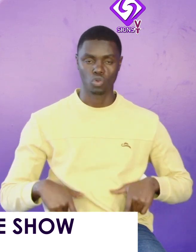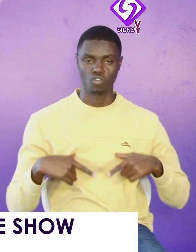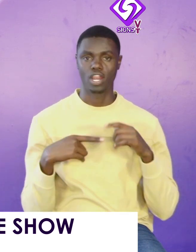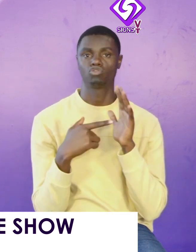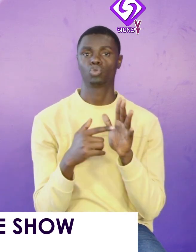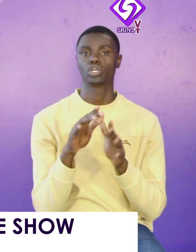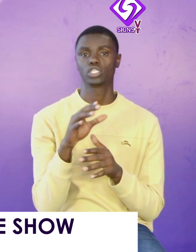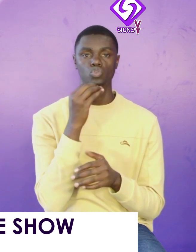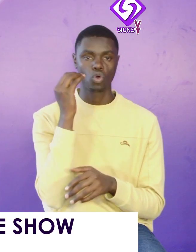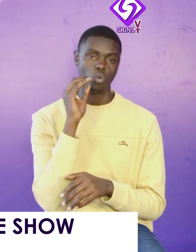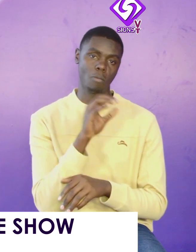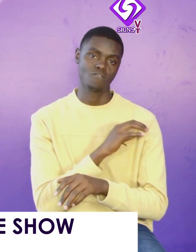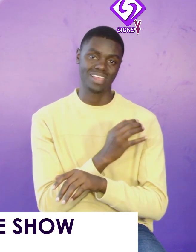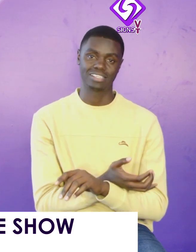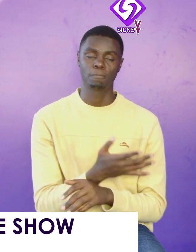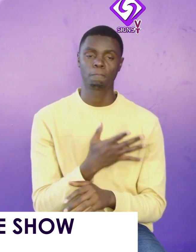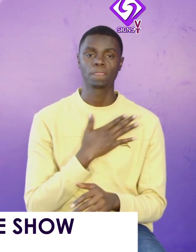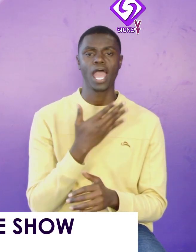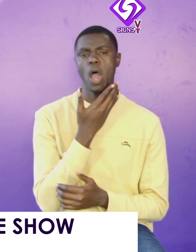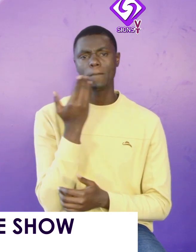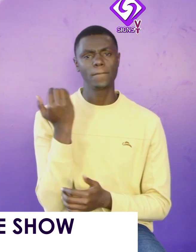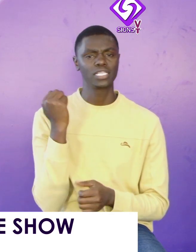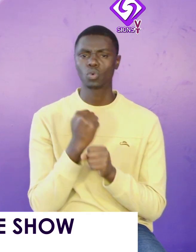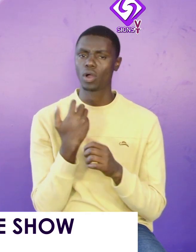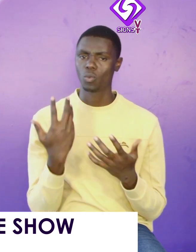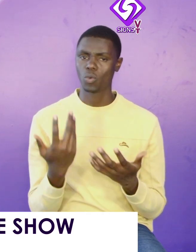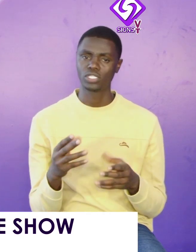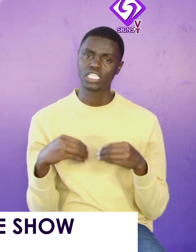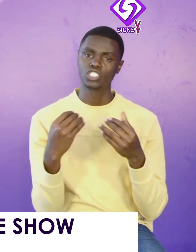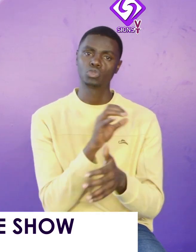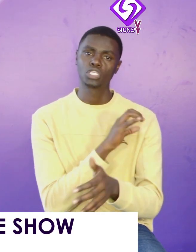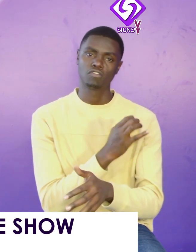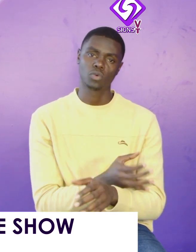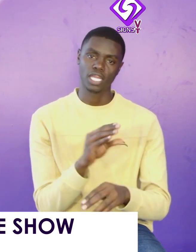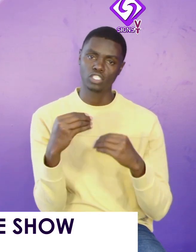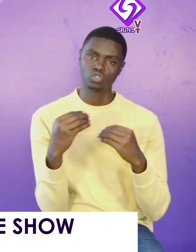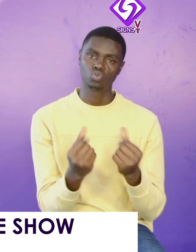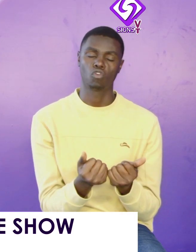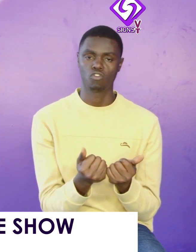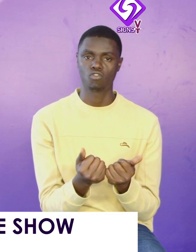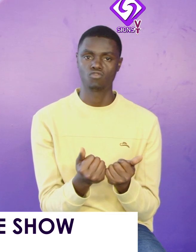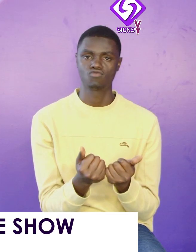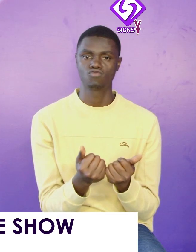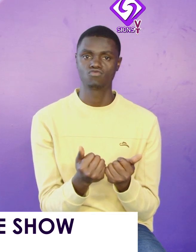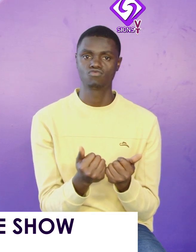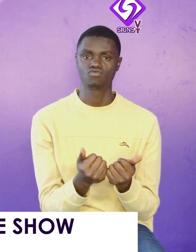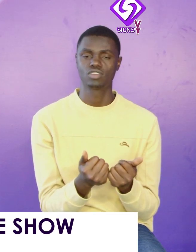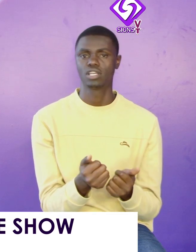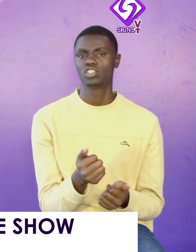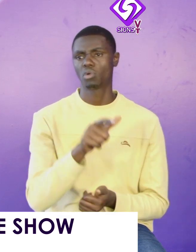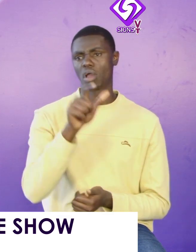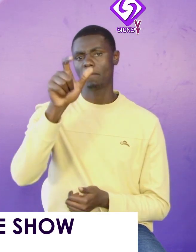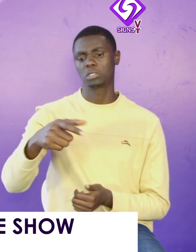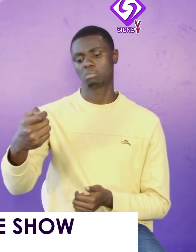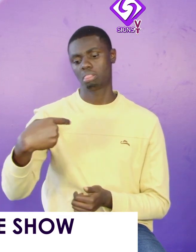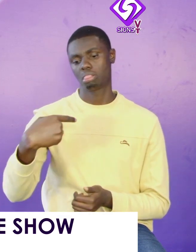of energy. Our best is to give you energy to overcome it. Somebody just sent a